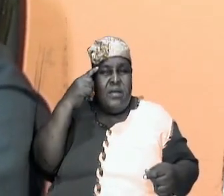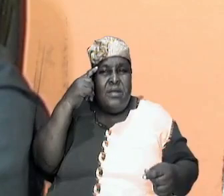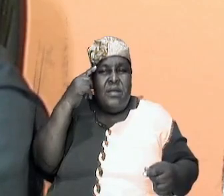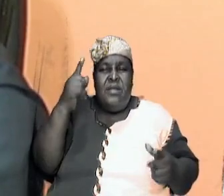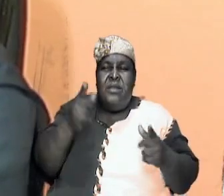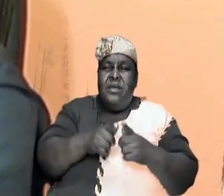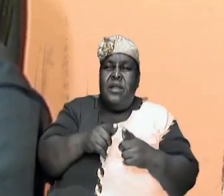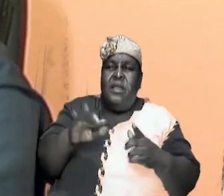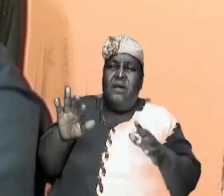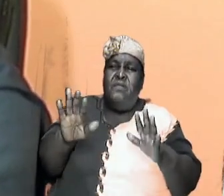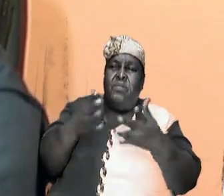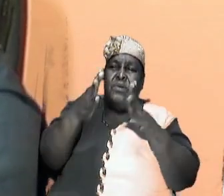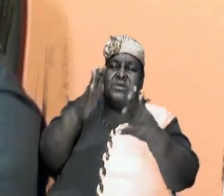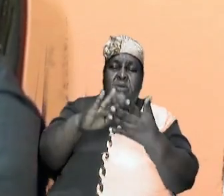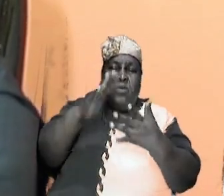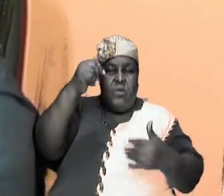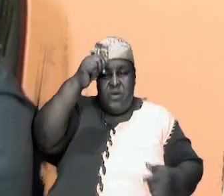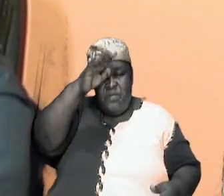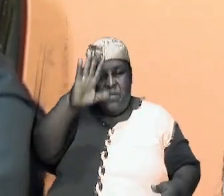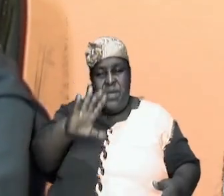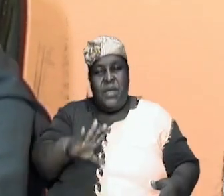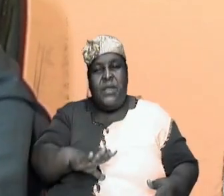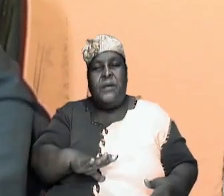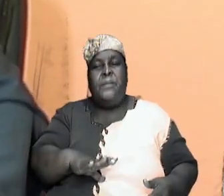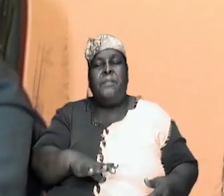praise and the glory of men,